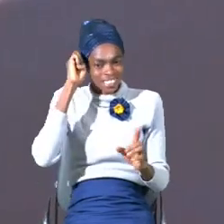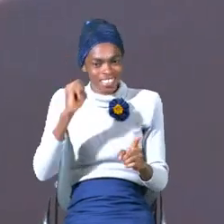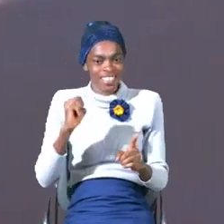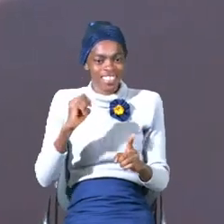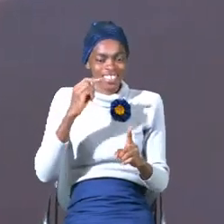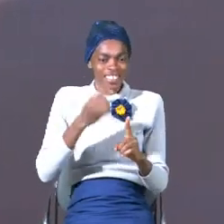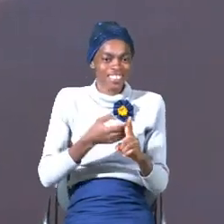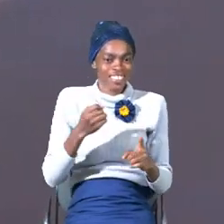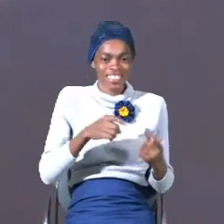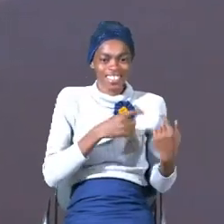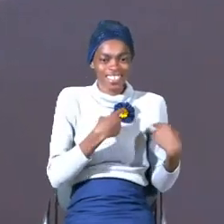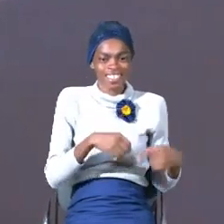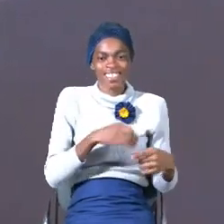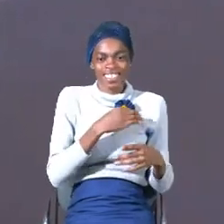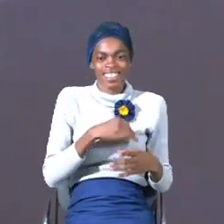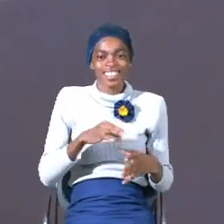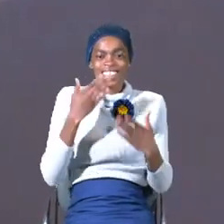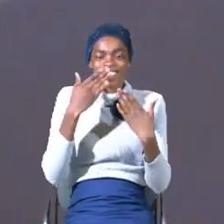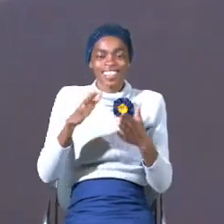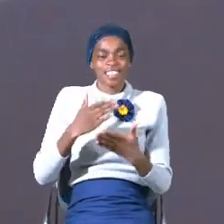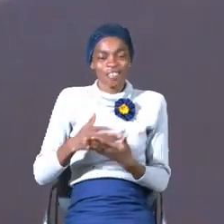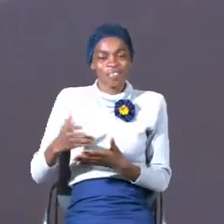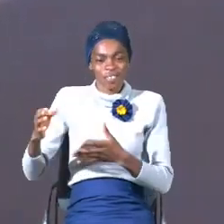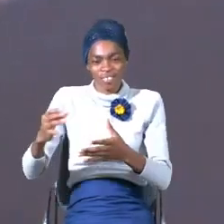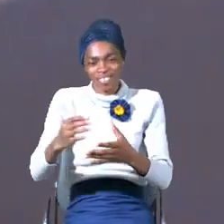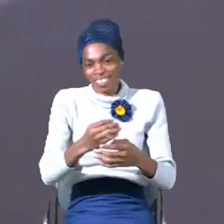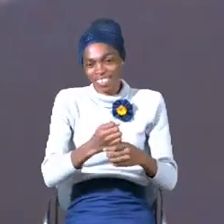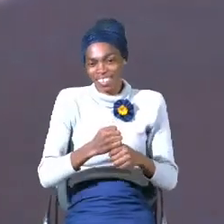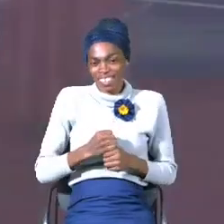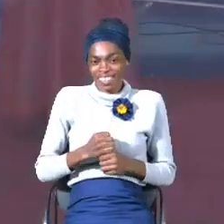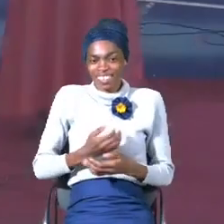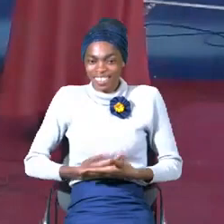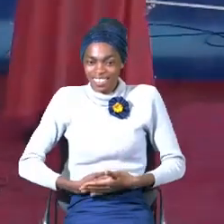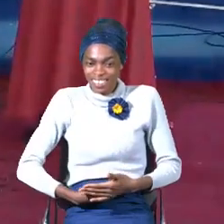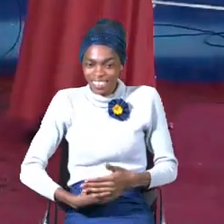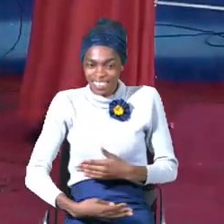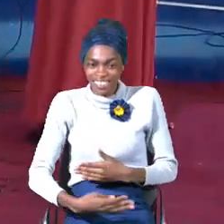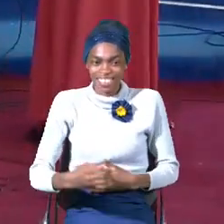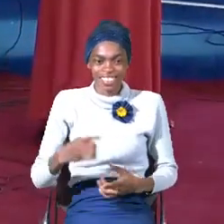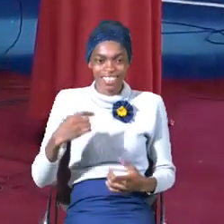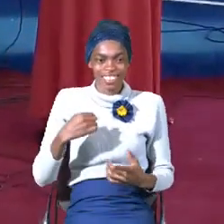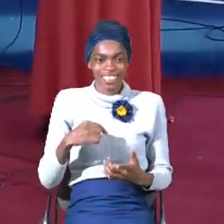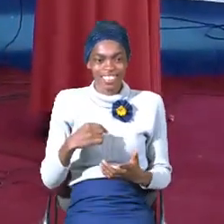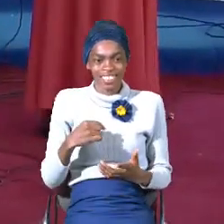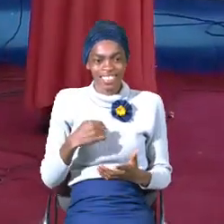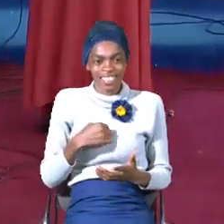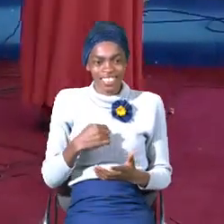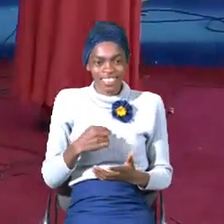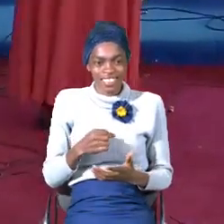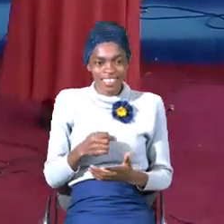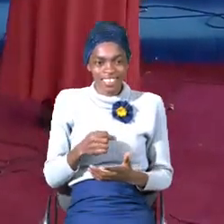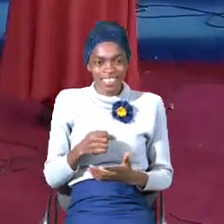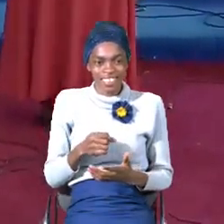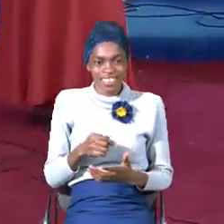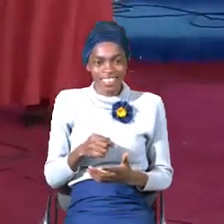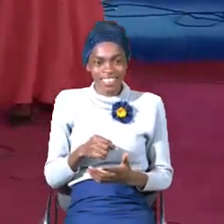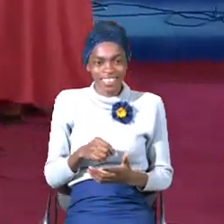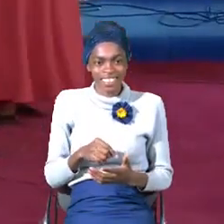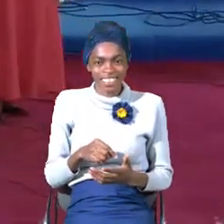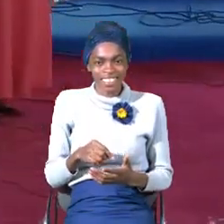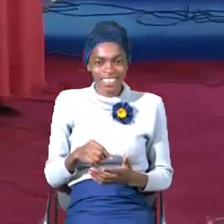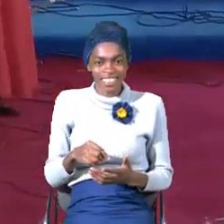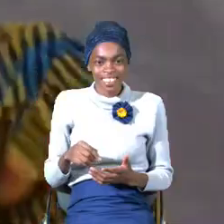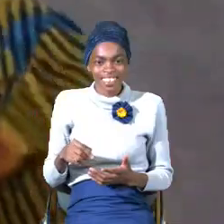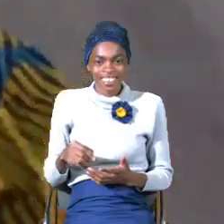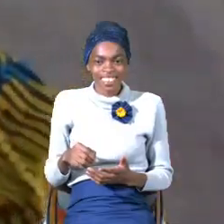you. And I want to celebrate all the leadership. Minister Dunsin, we have mommy here. Oh.